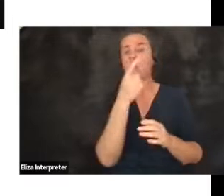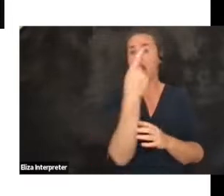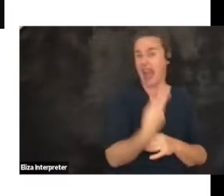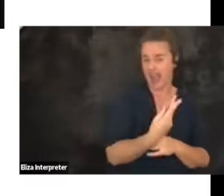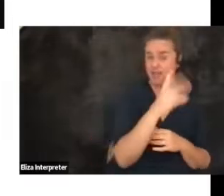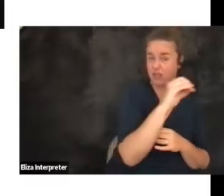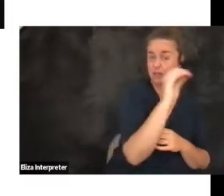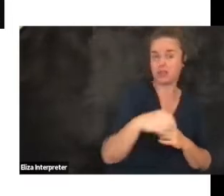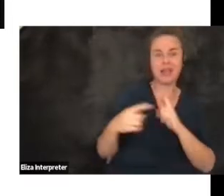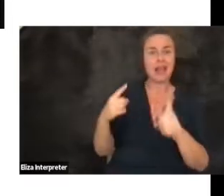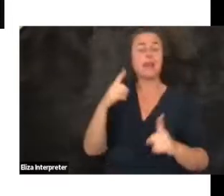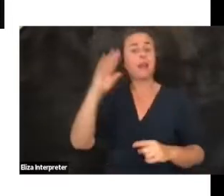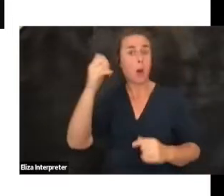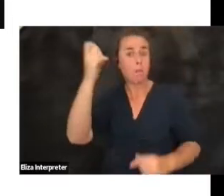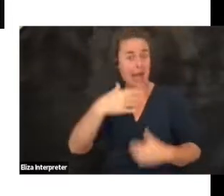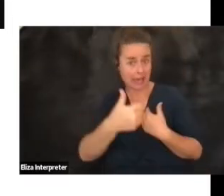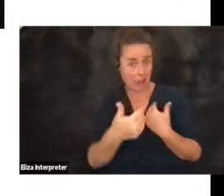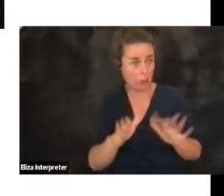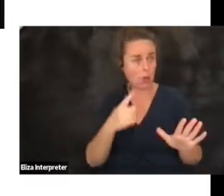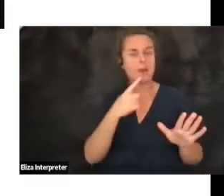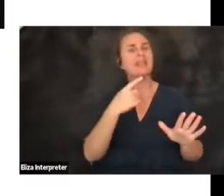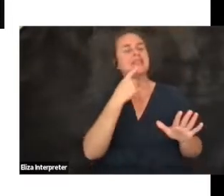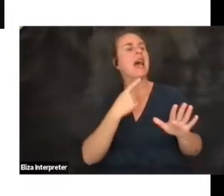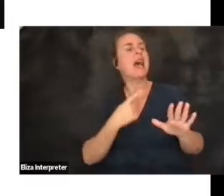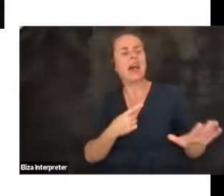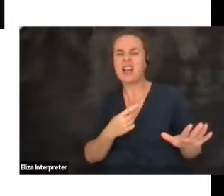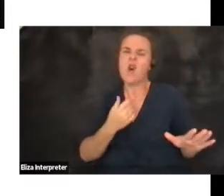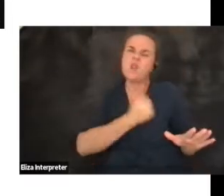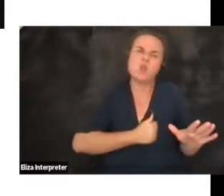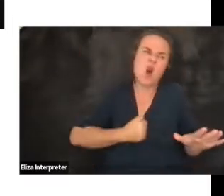for the other half, the adult actually brought the promised art supplies.